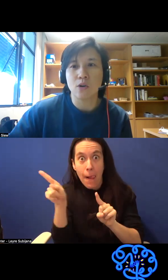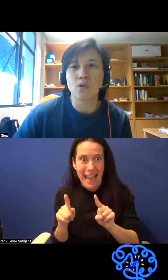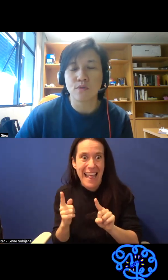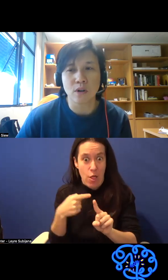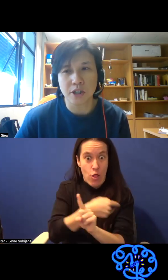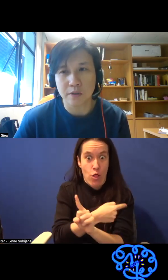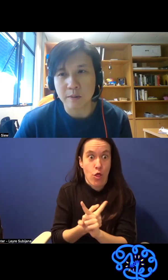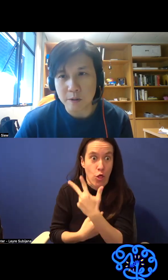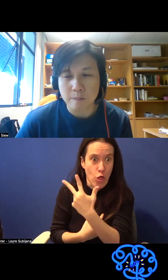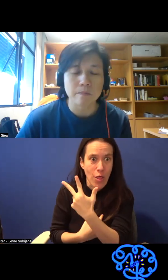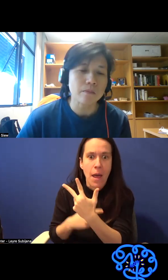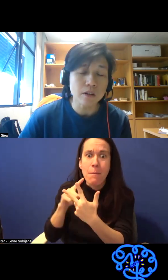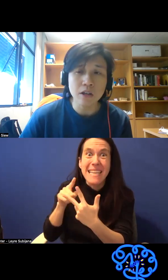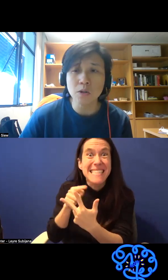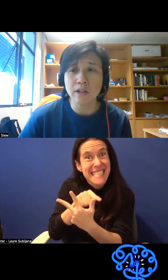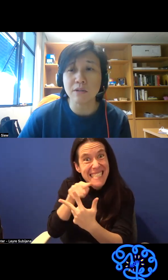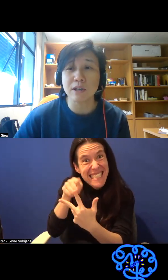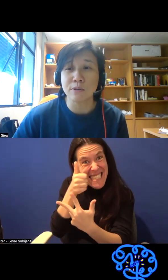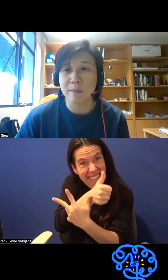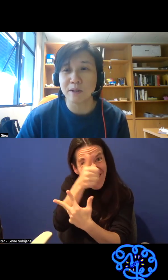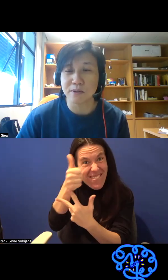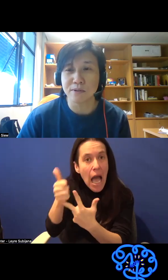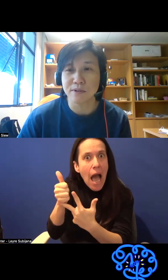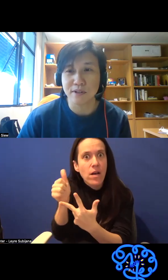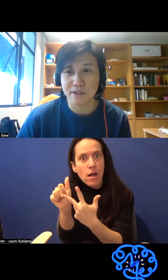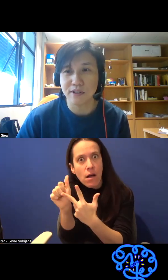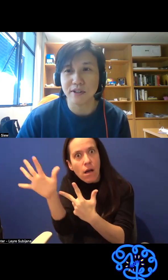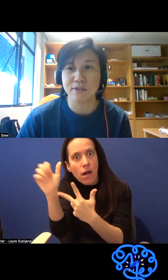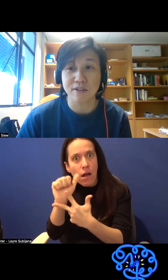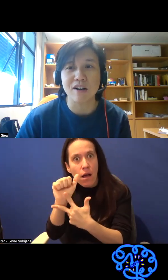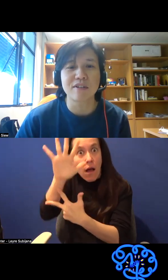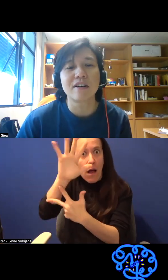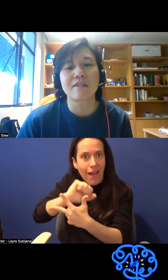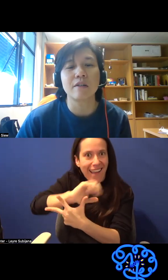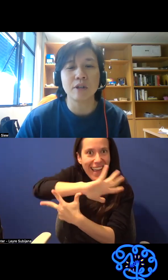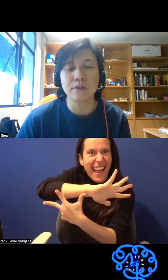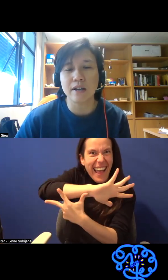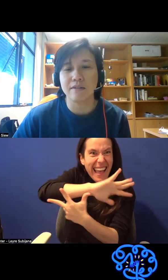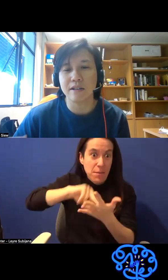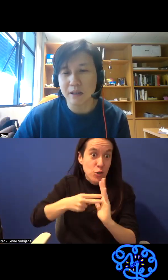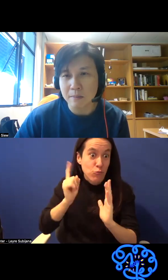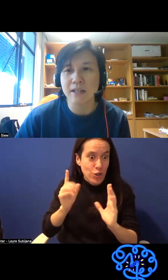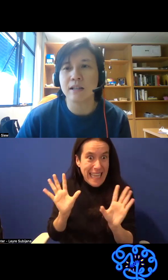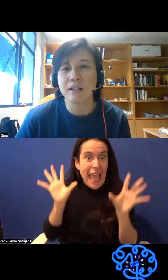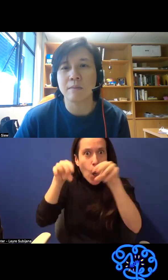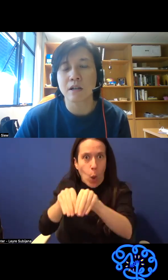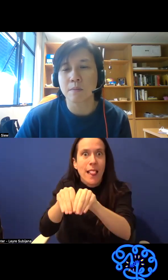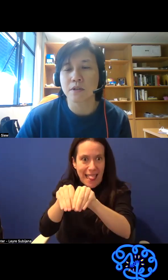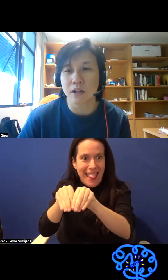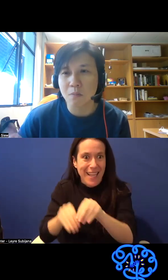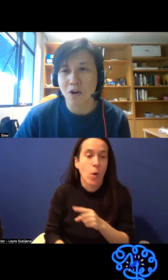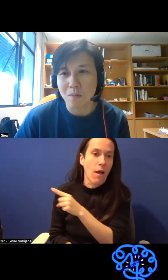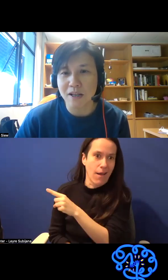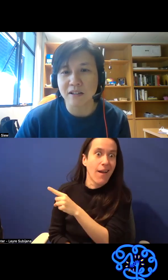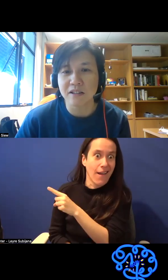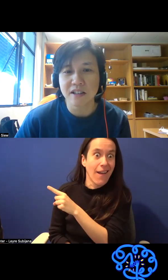have their own phonological neighbors. And so we need to include them into the graph, right? We do that, immediately it becomes a